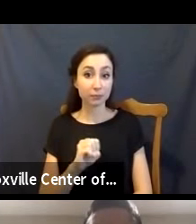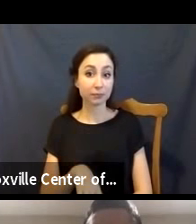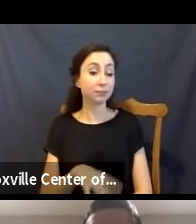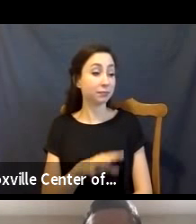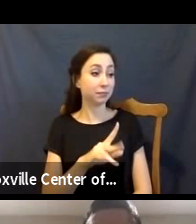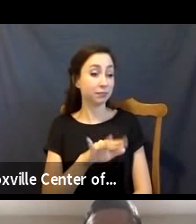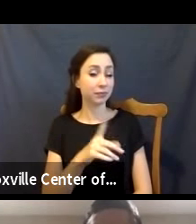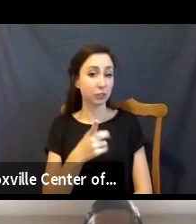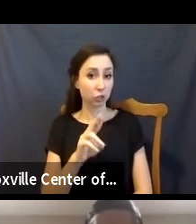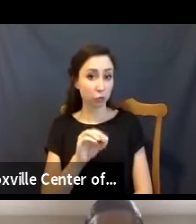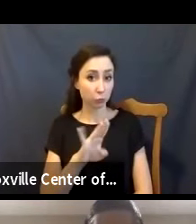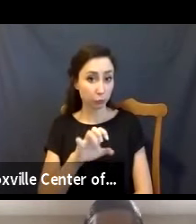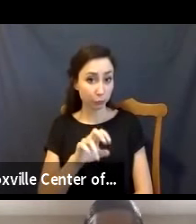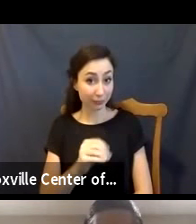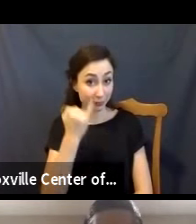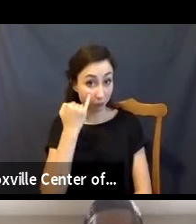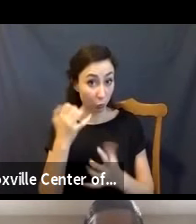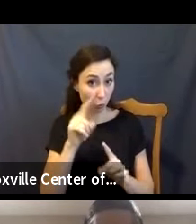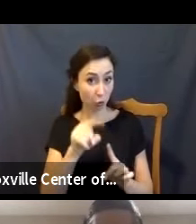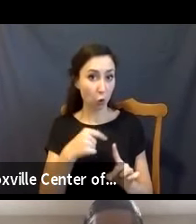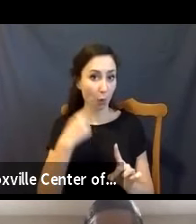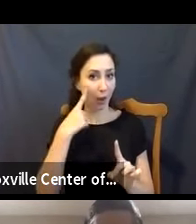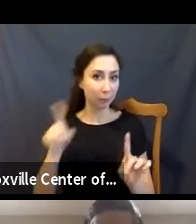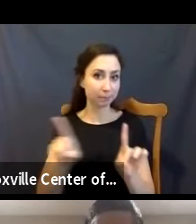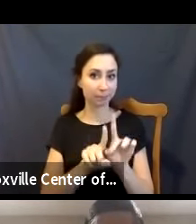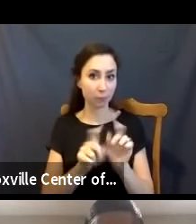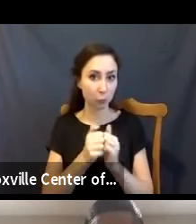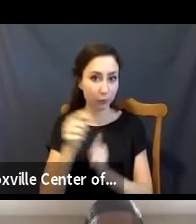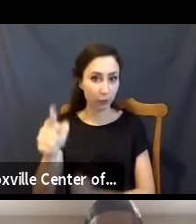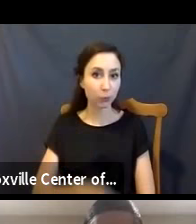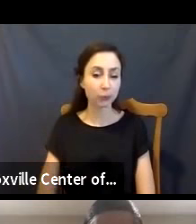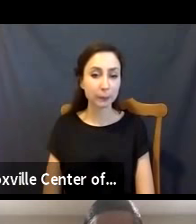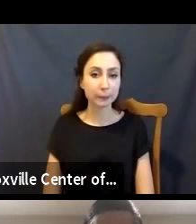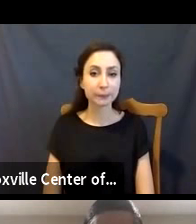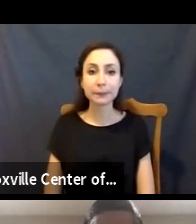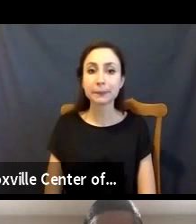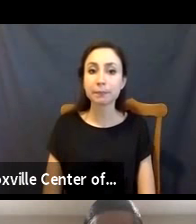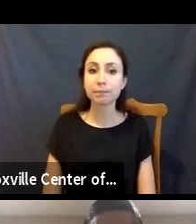with you. Thank you, Mayor.